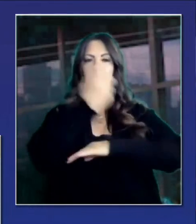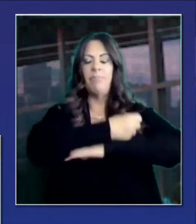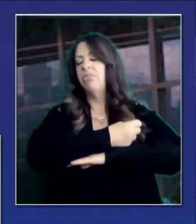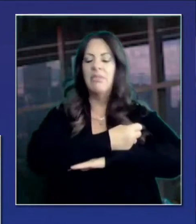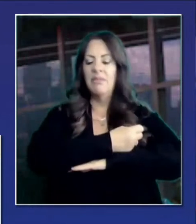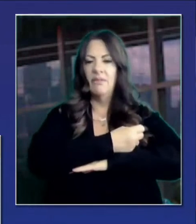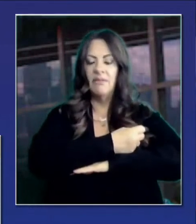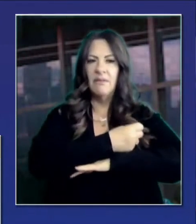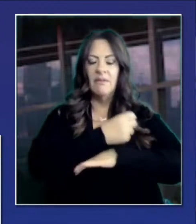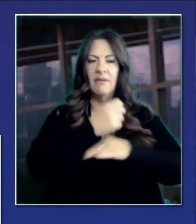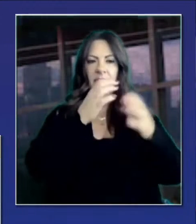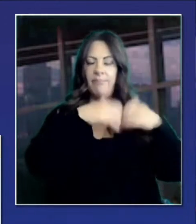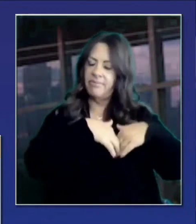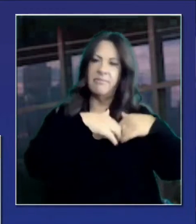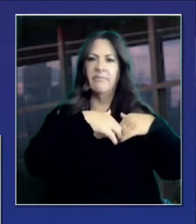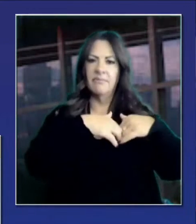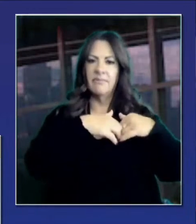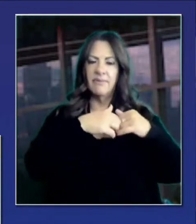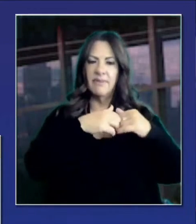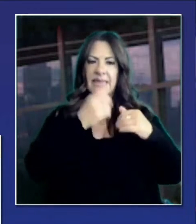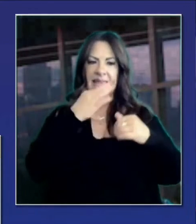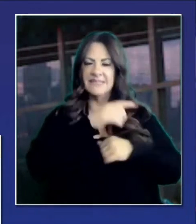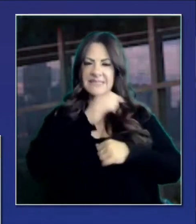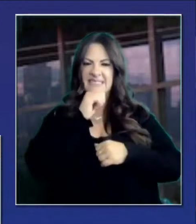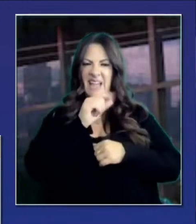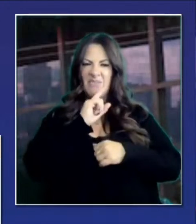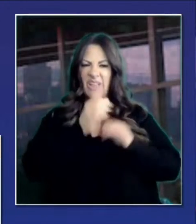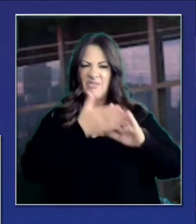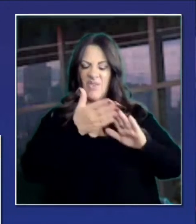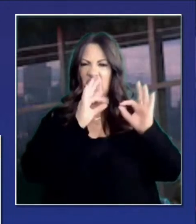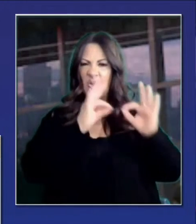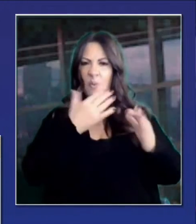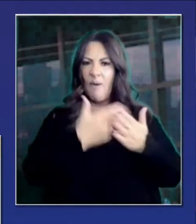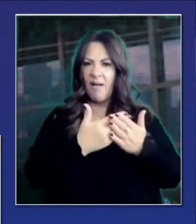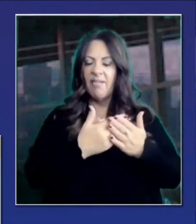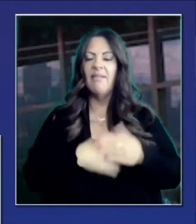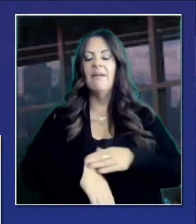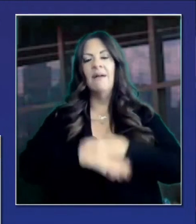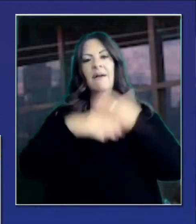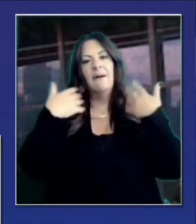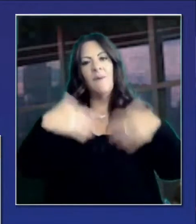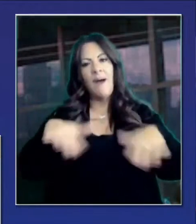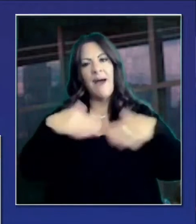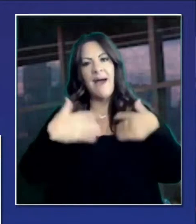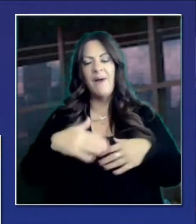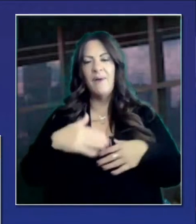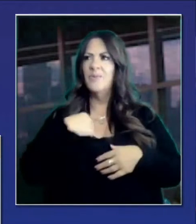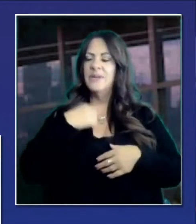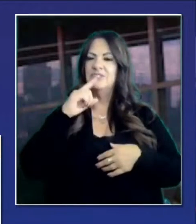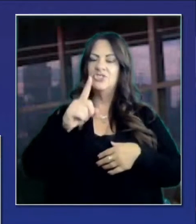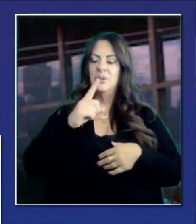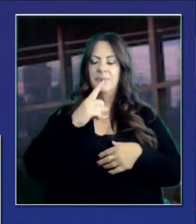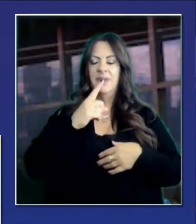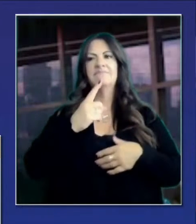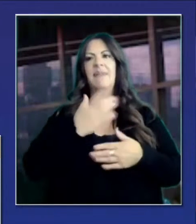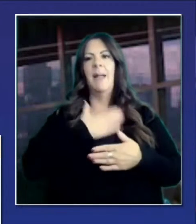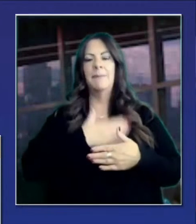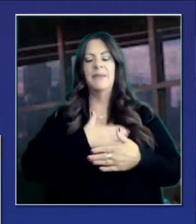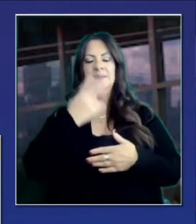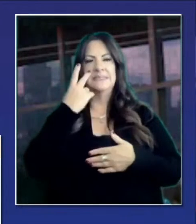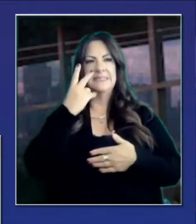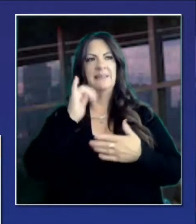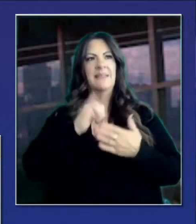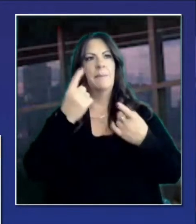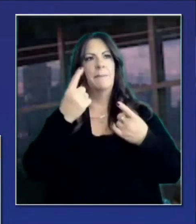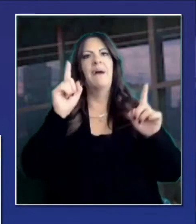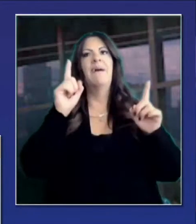states, not an indictment, quite the contrary. We all should be humbled by the magnitude of this moment. We saw it on the unemployment side. Everything